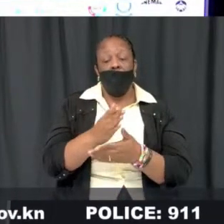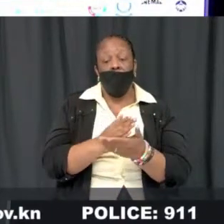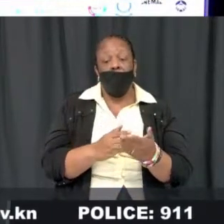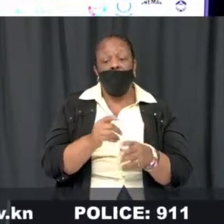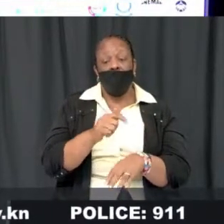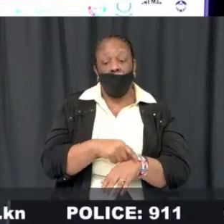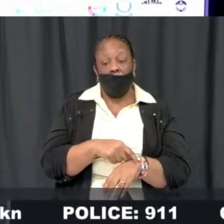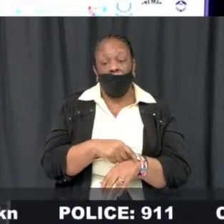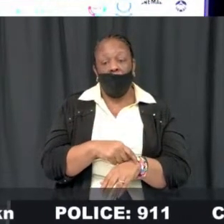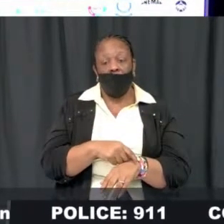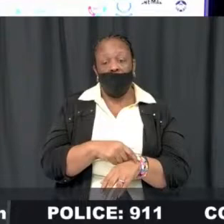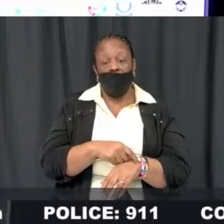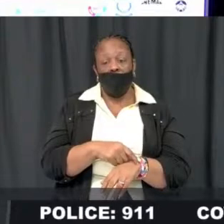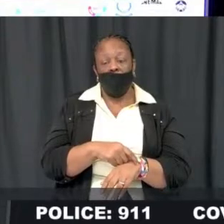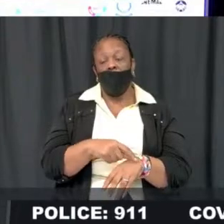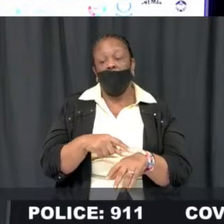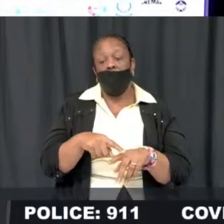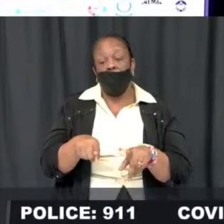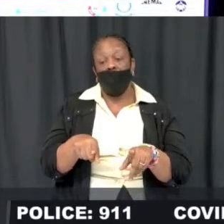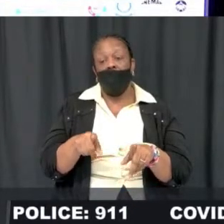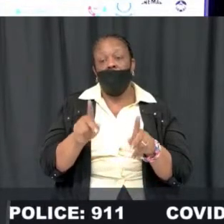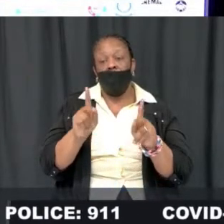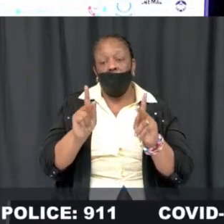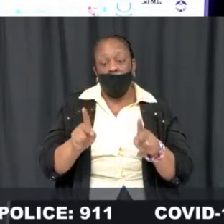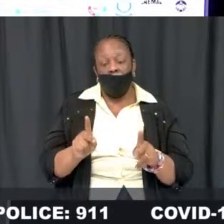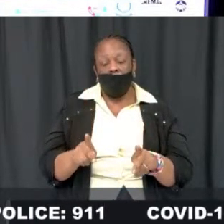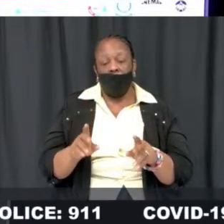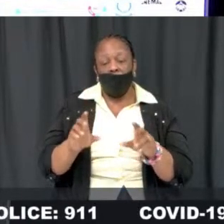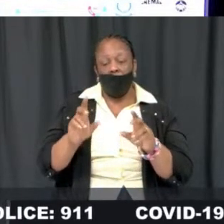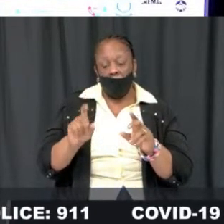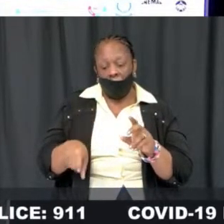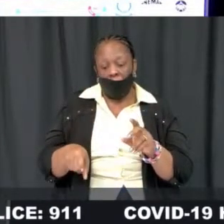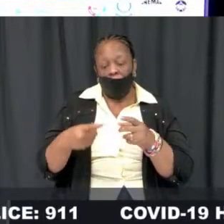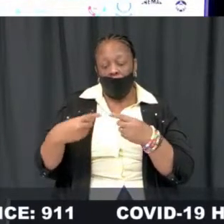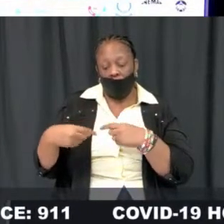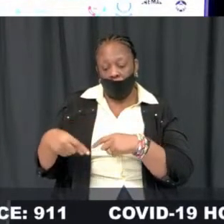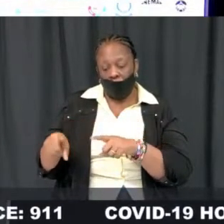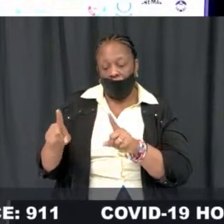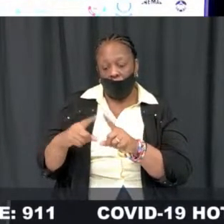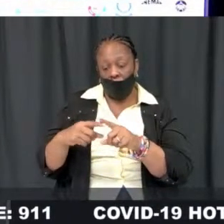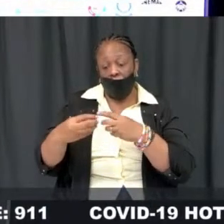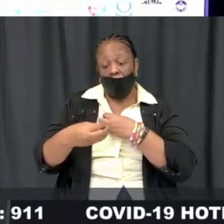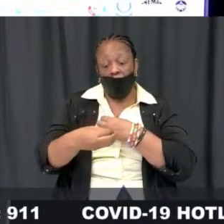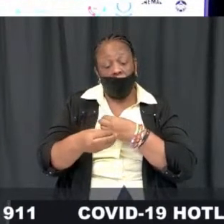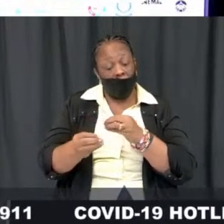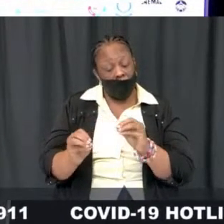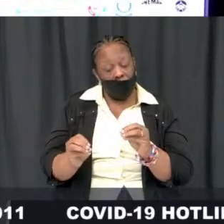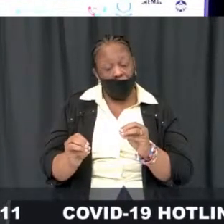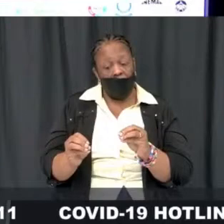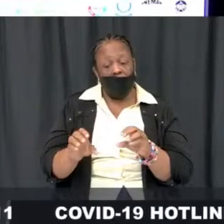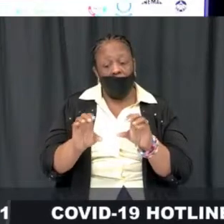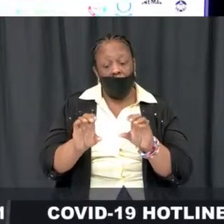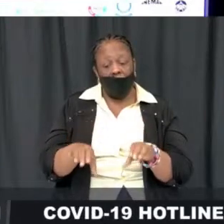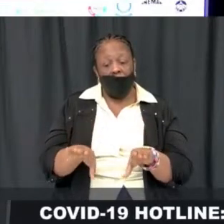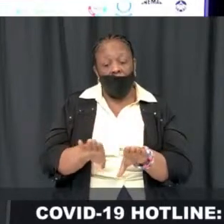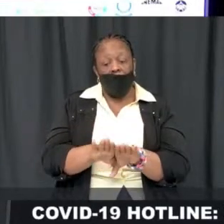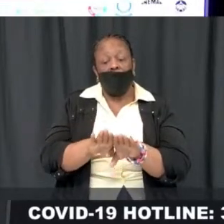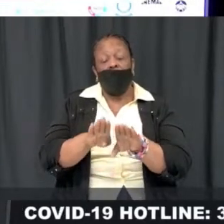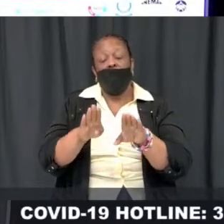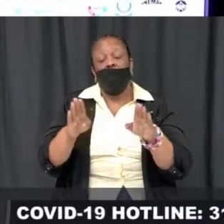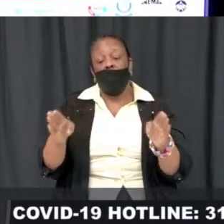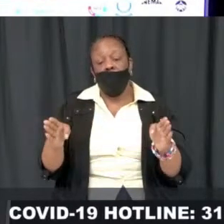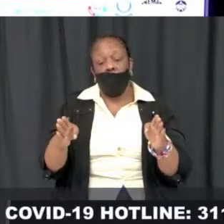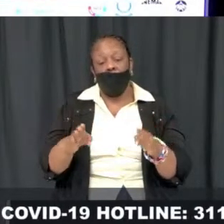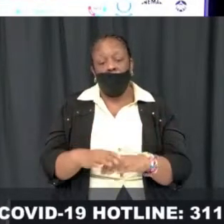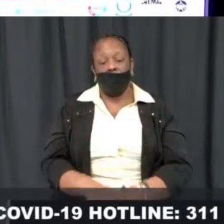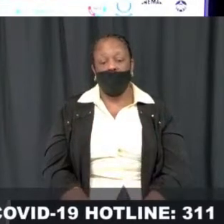circumstances, the Cabinet Secretary can authorize that certain offices could